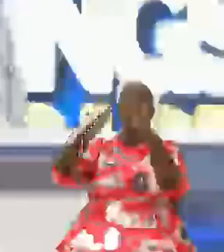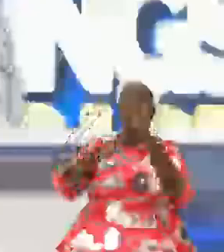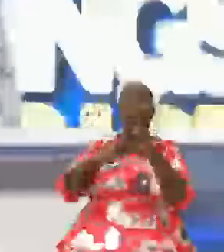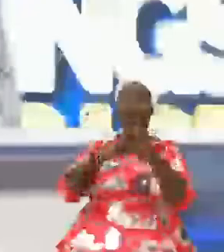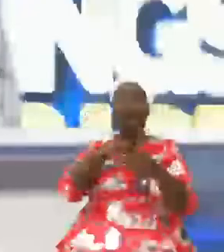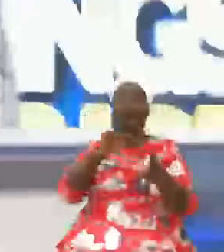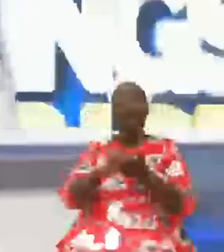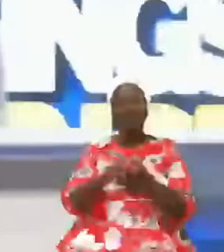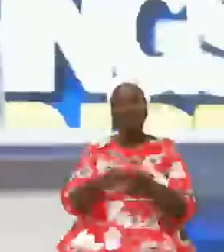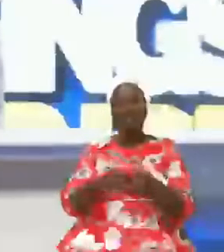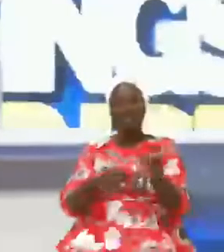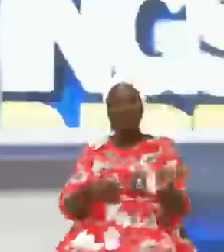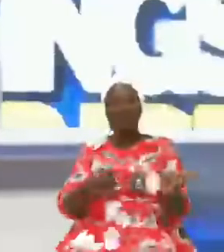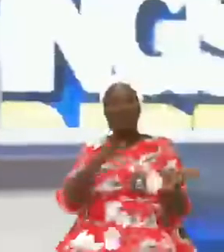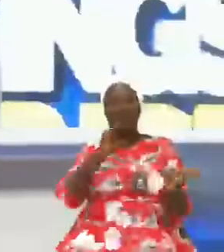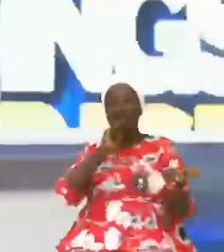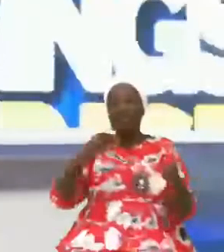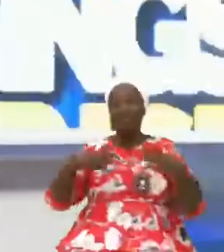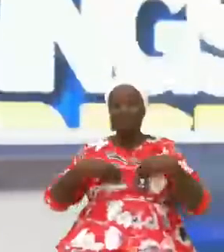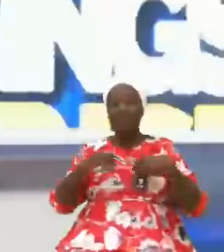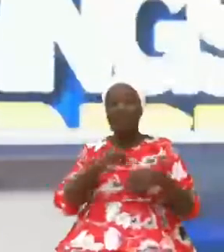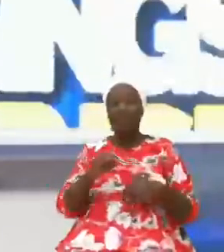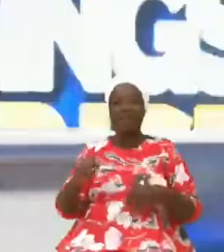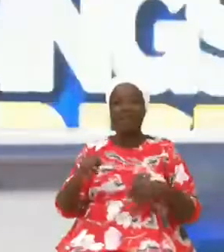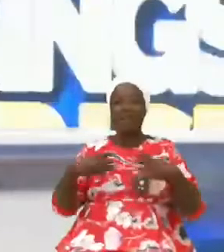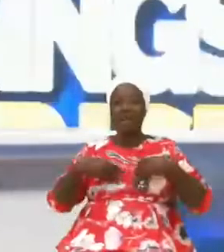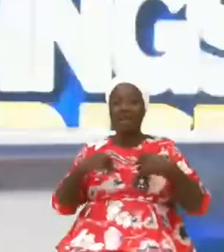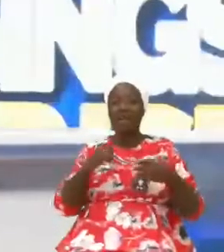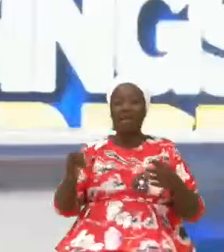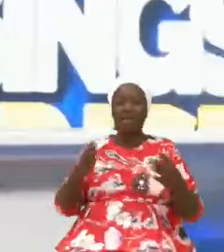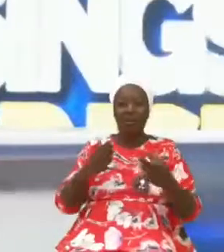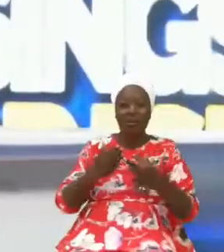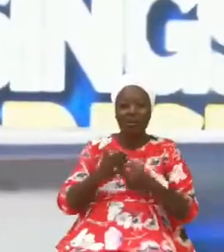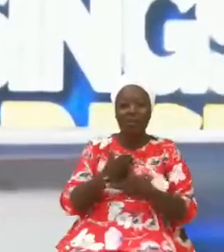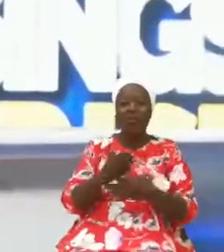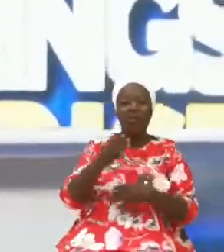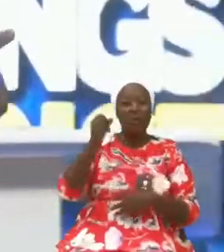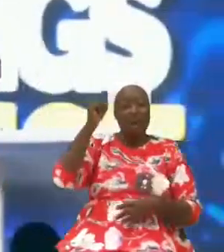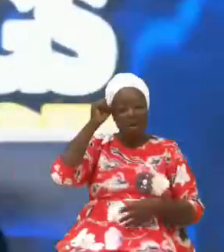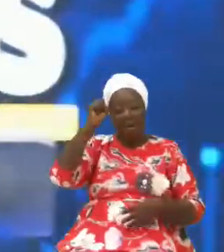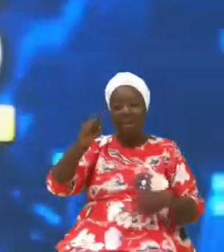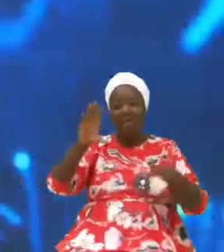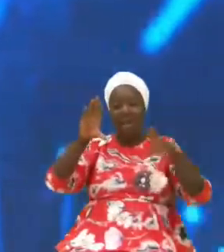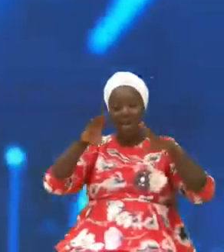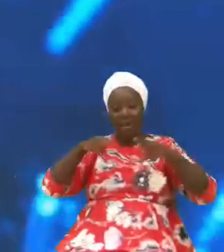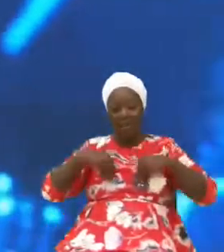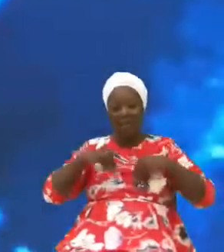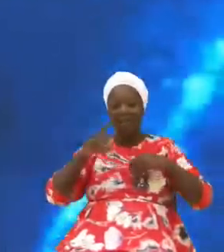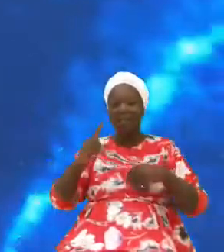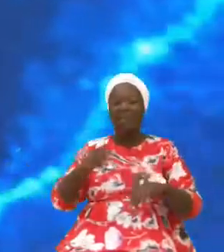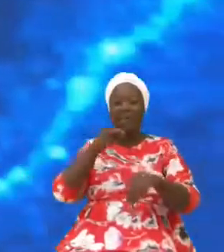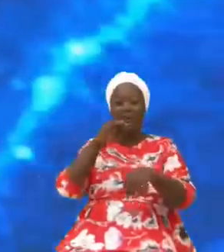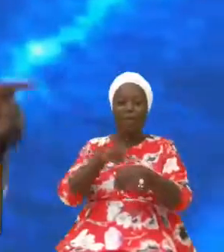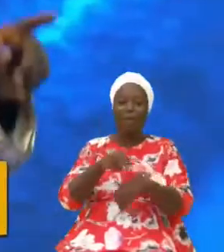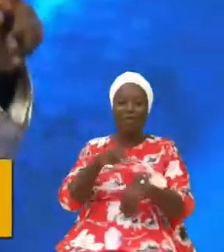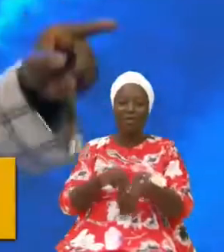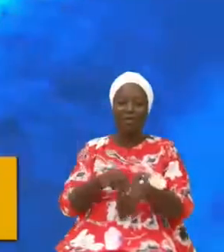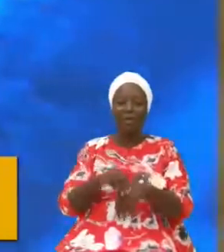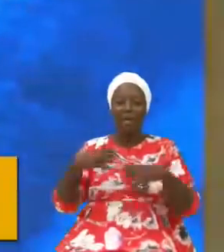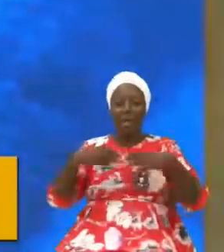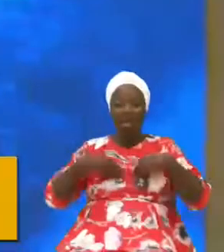coming from above, that H is healing. Healing through his